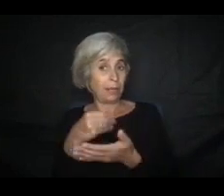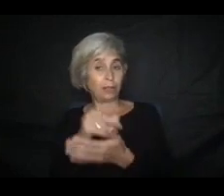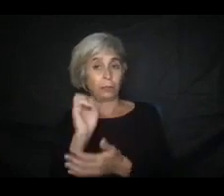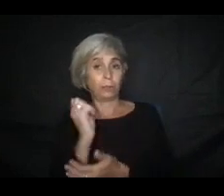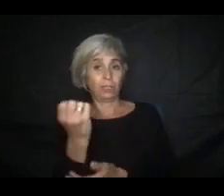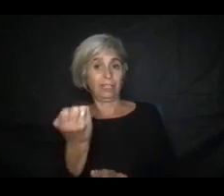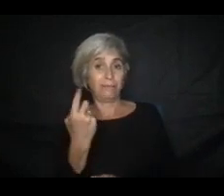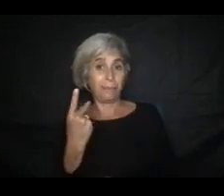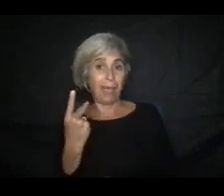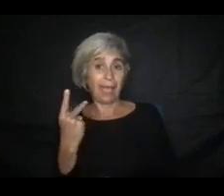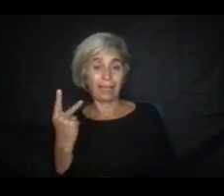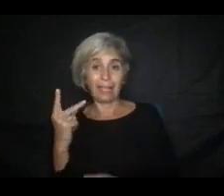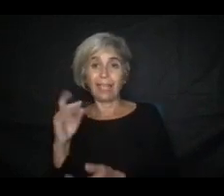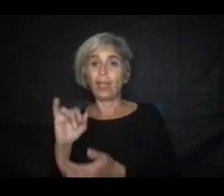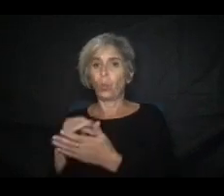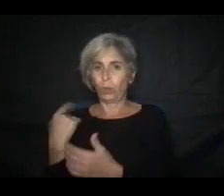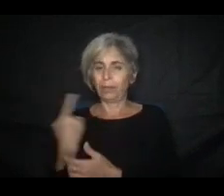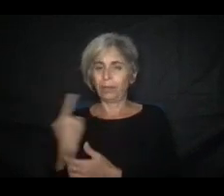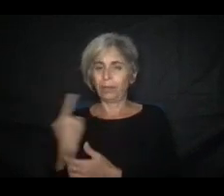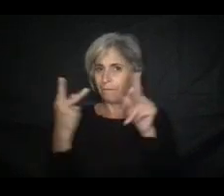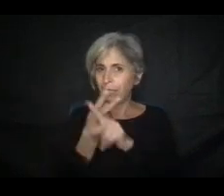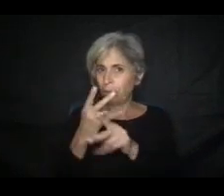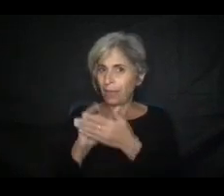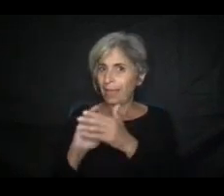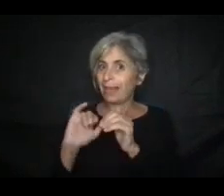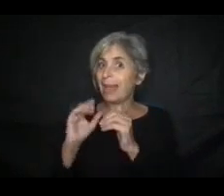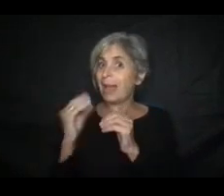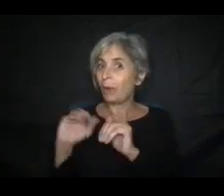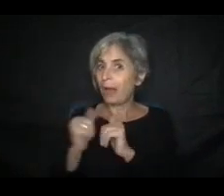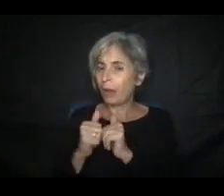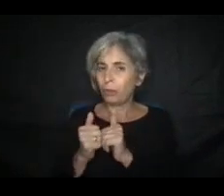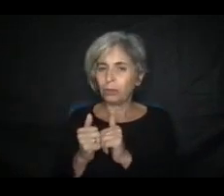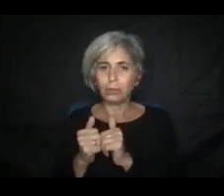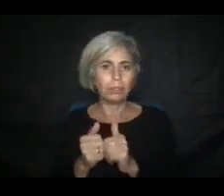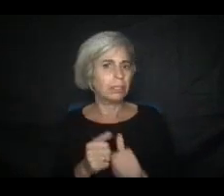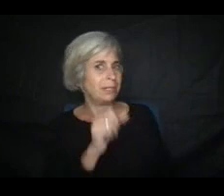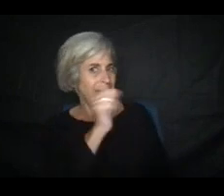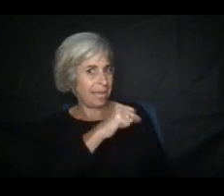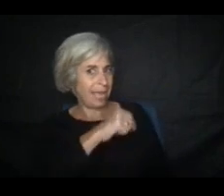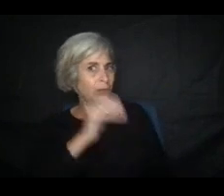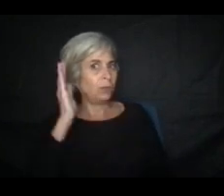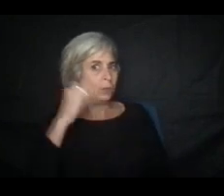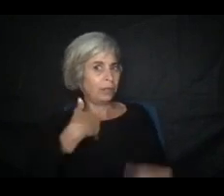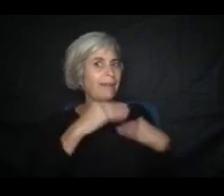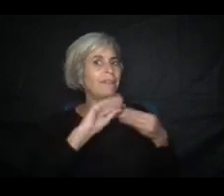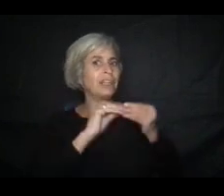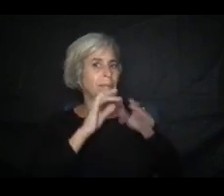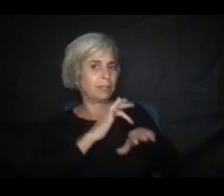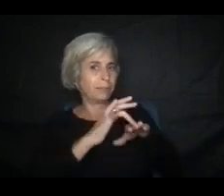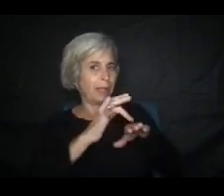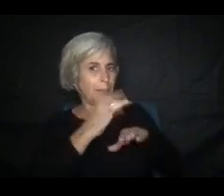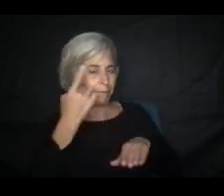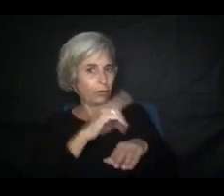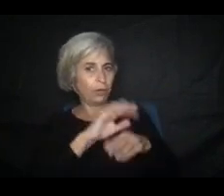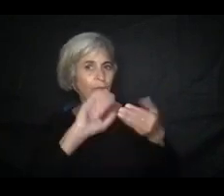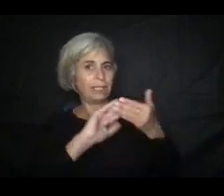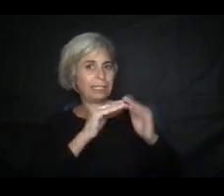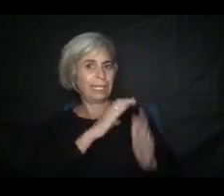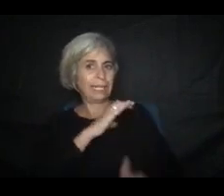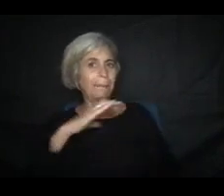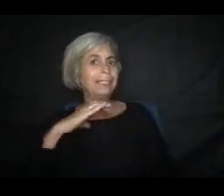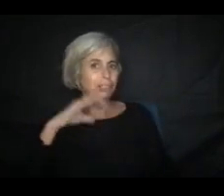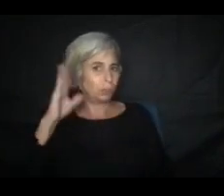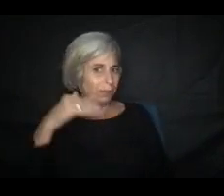return, this is a way that we can figure that out. Absolutely. And we'll make sure that we have those numbers available for the city commission